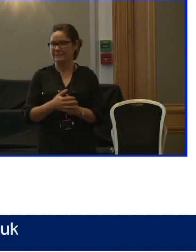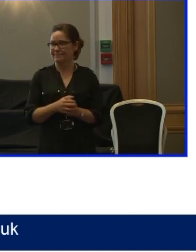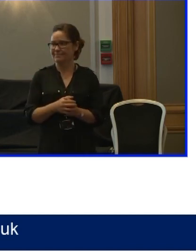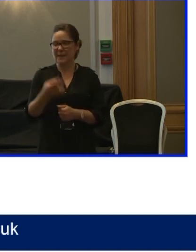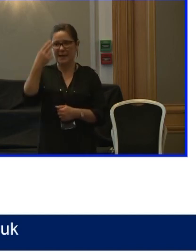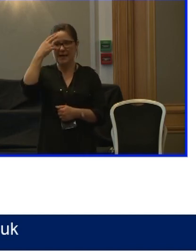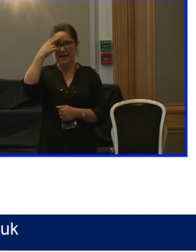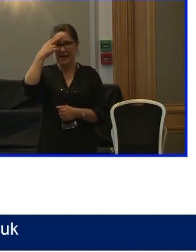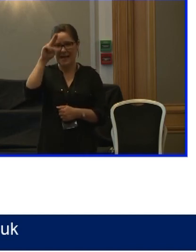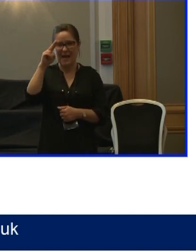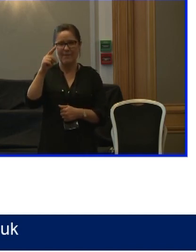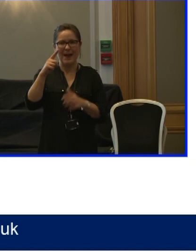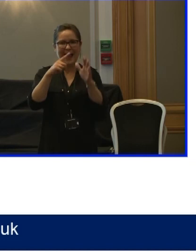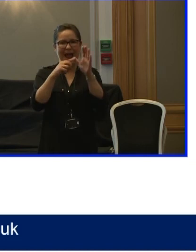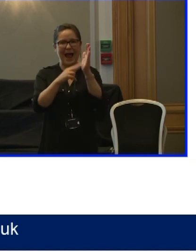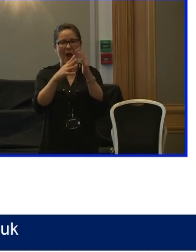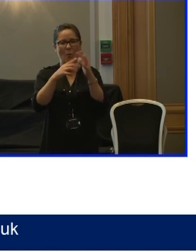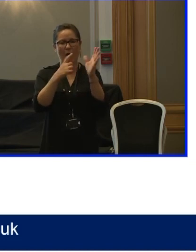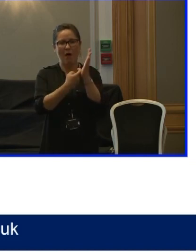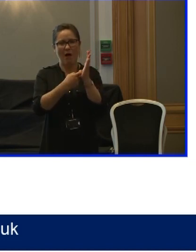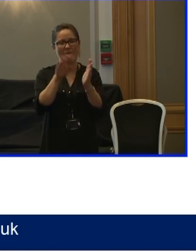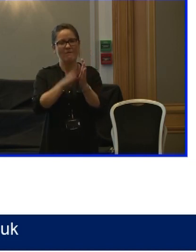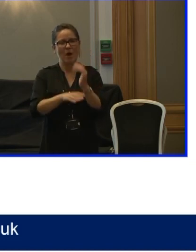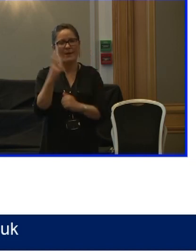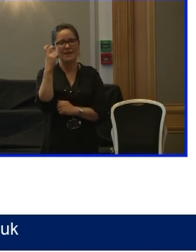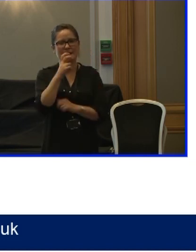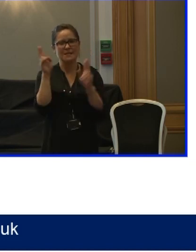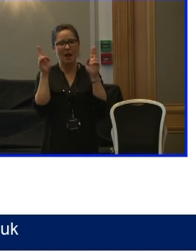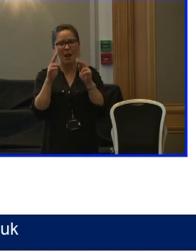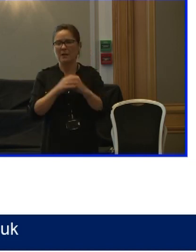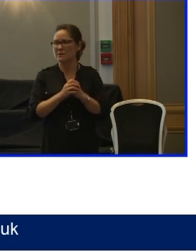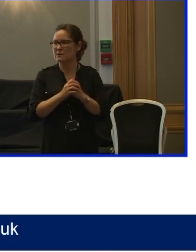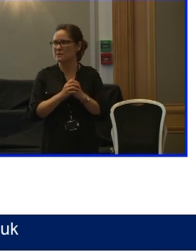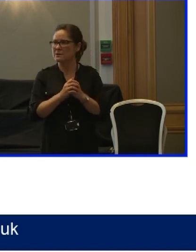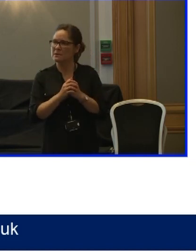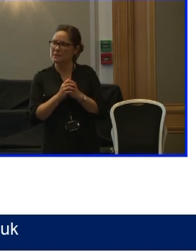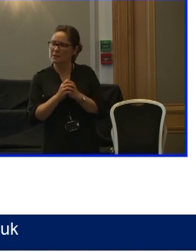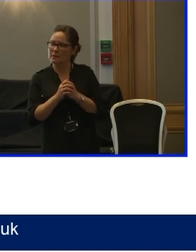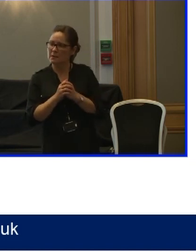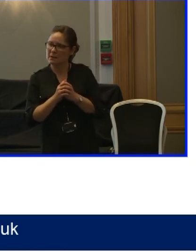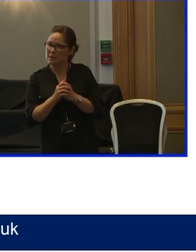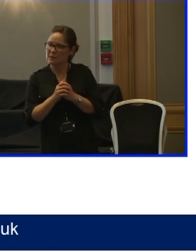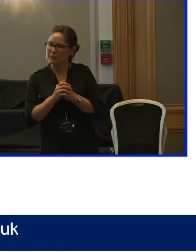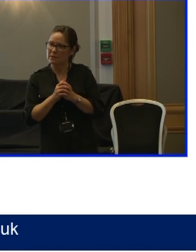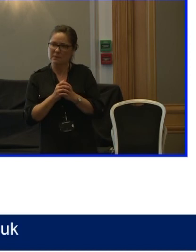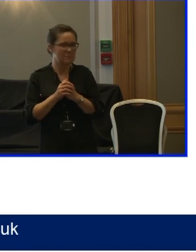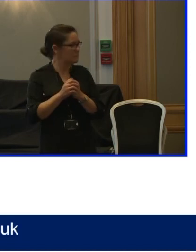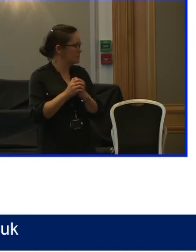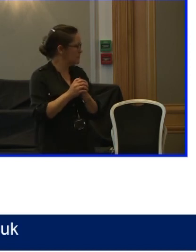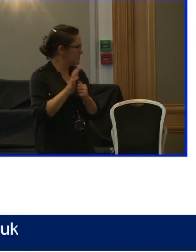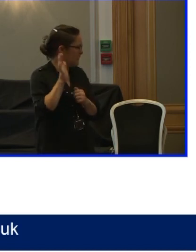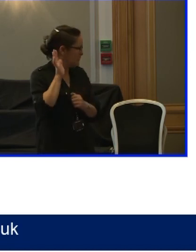Right, my name's Abu Bakr and I'm from Sight Loss in Greater Manchester, and I do Heritage Radio, North Manchester FM.